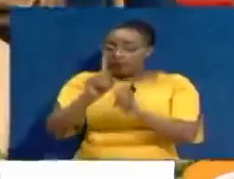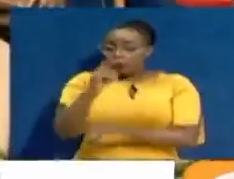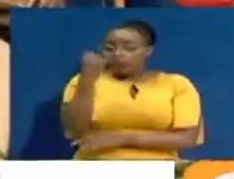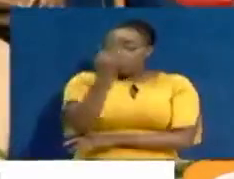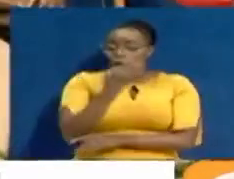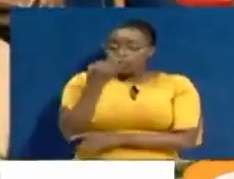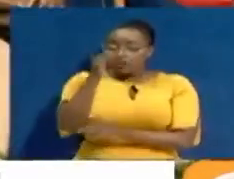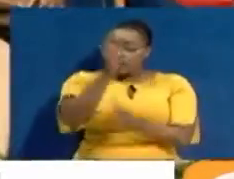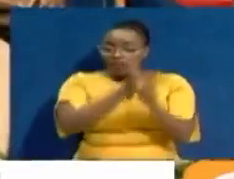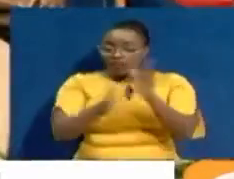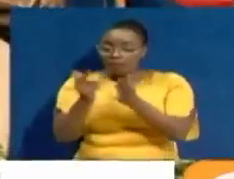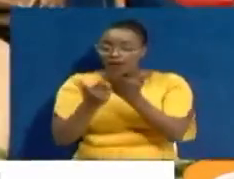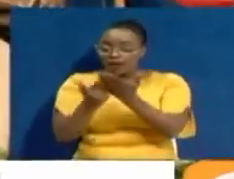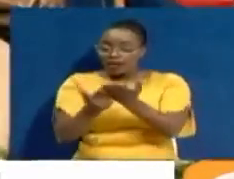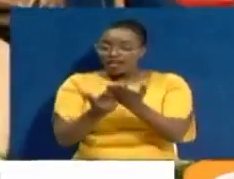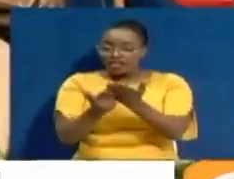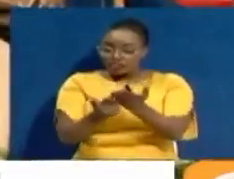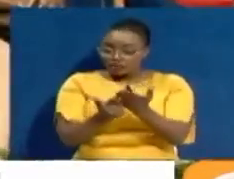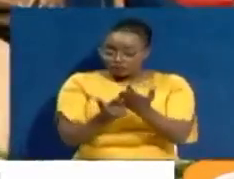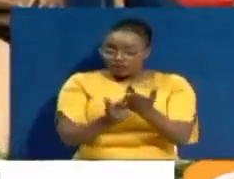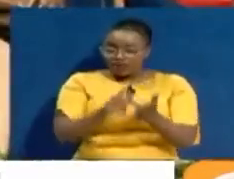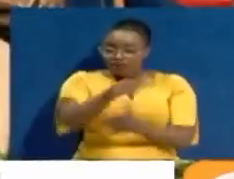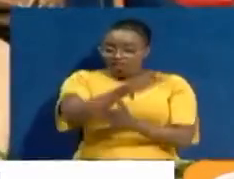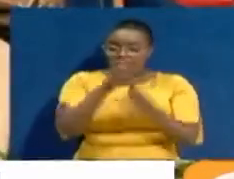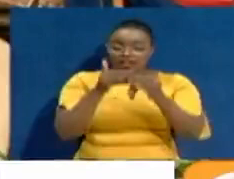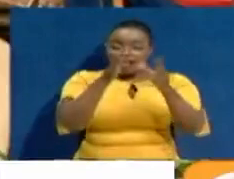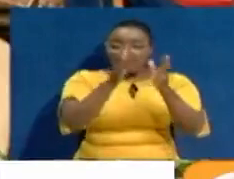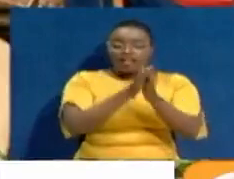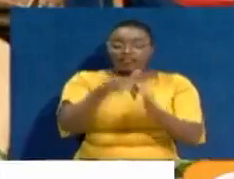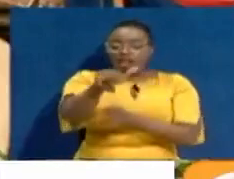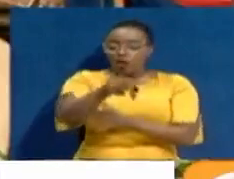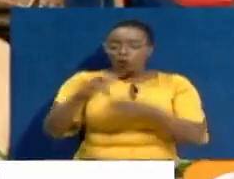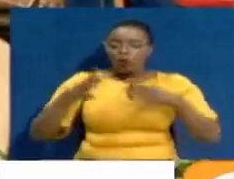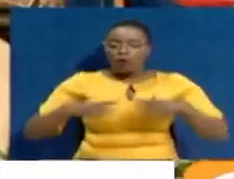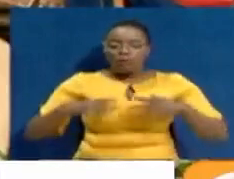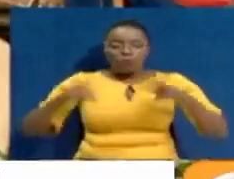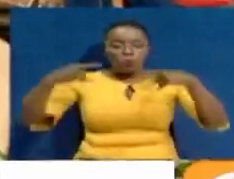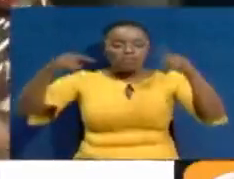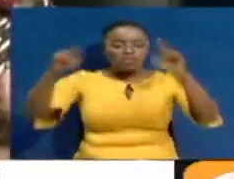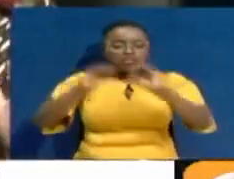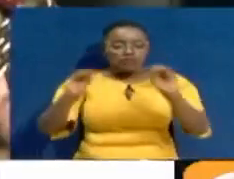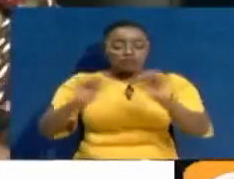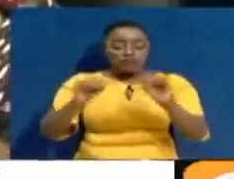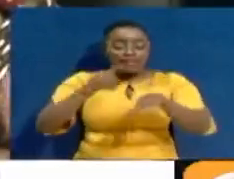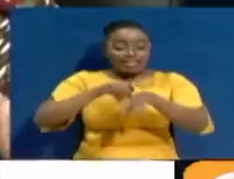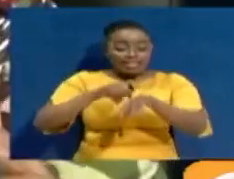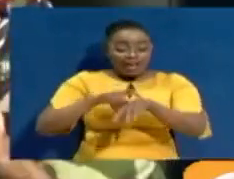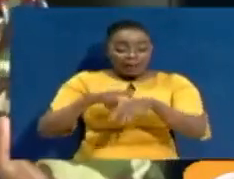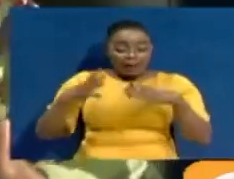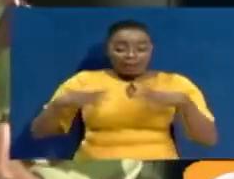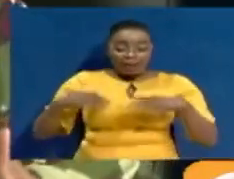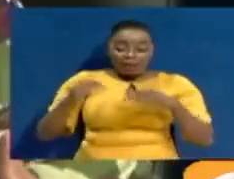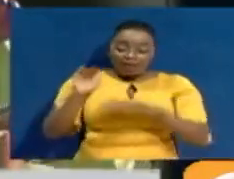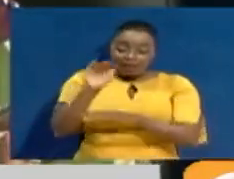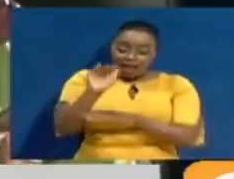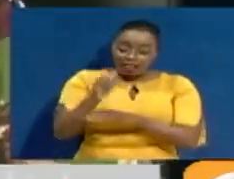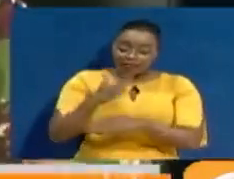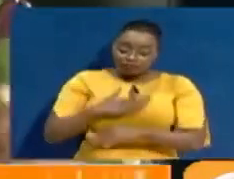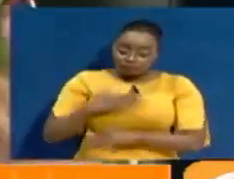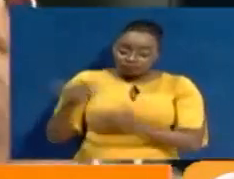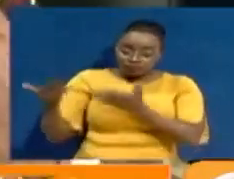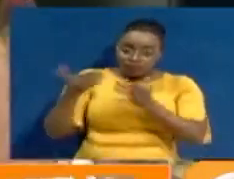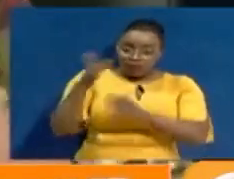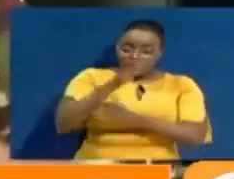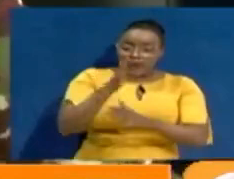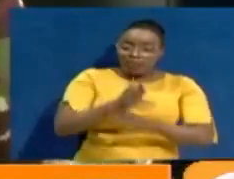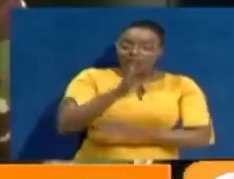Wednesday. Planned negotiations between area leaders and locals were unsuccessful. Wakati wananchi wameshawishiwa kuleta bunduki,